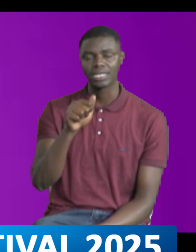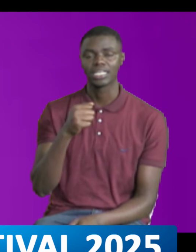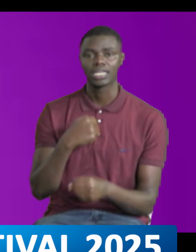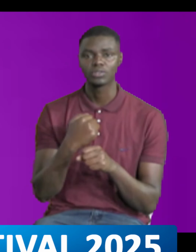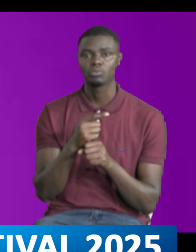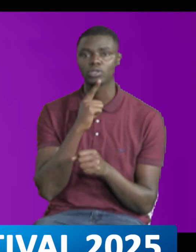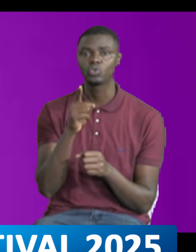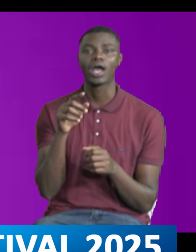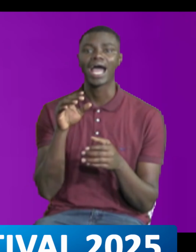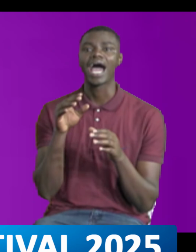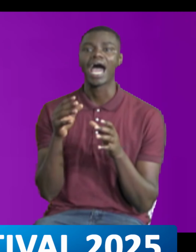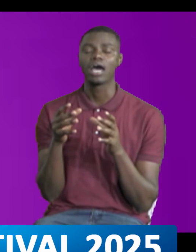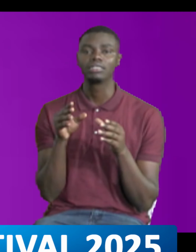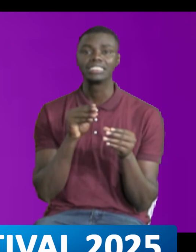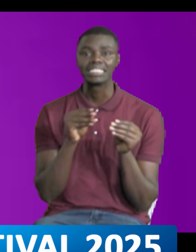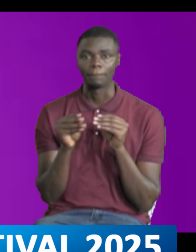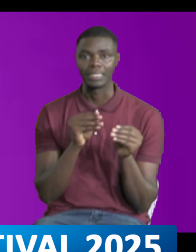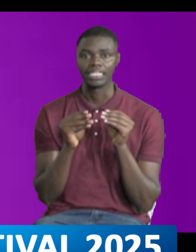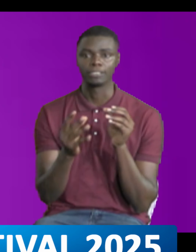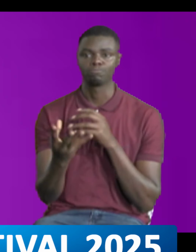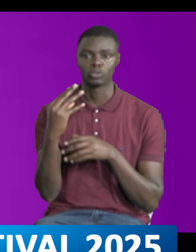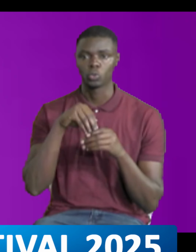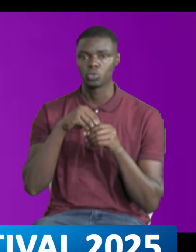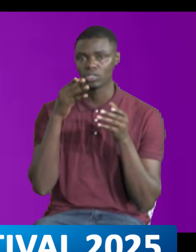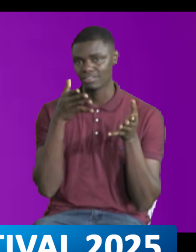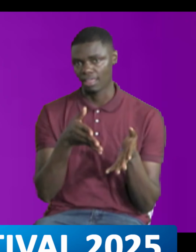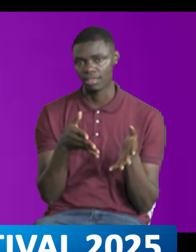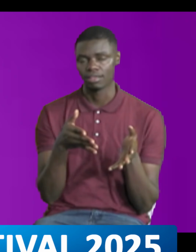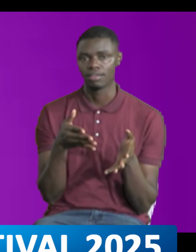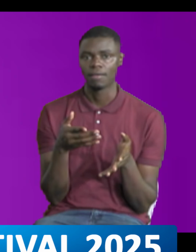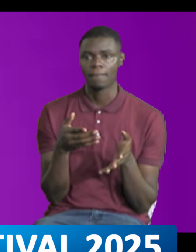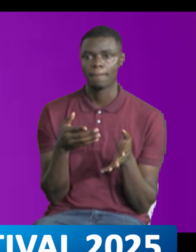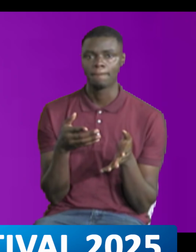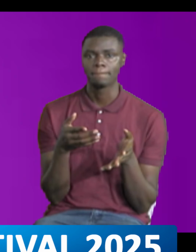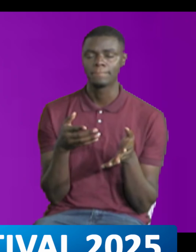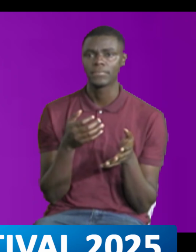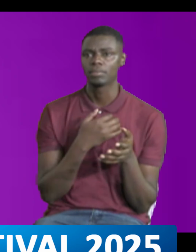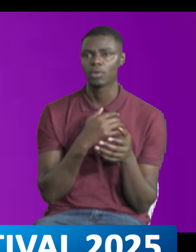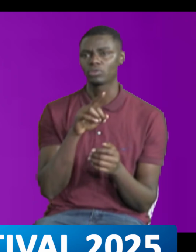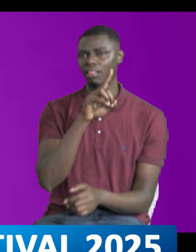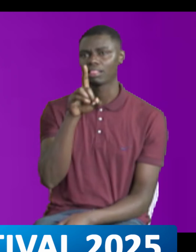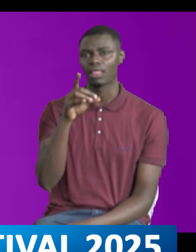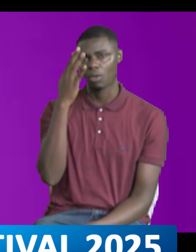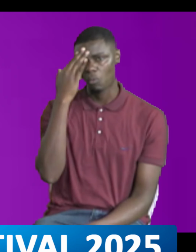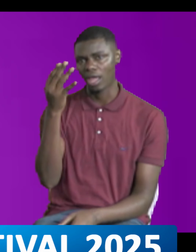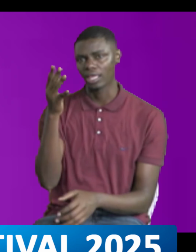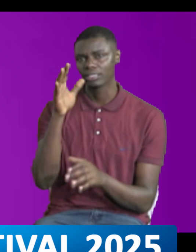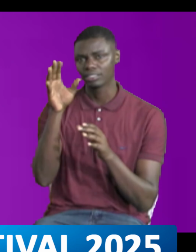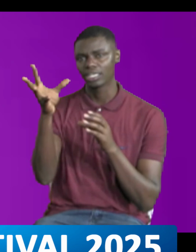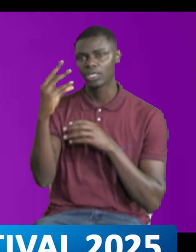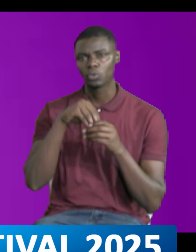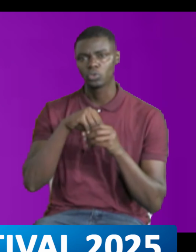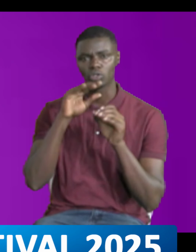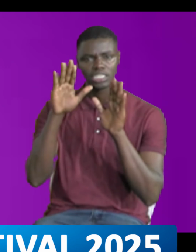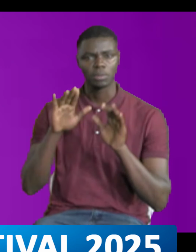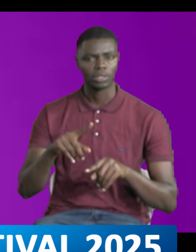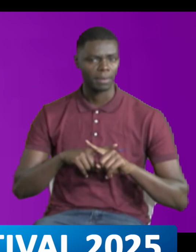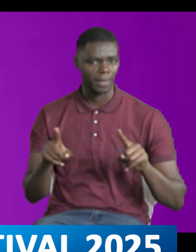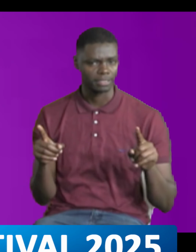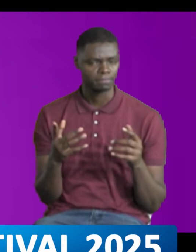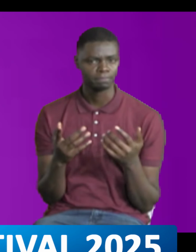that component existed, because then I would be sort of questioning why inclusion is important.